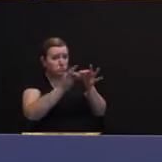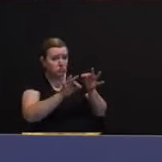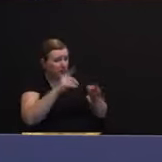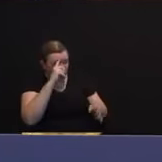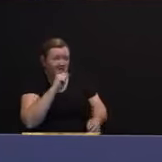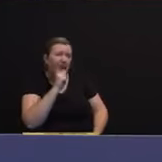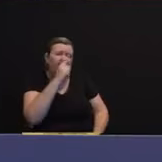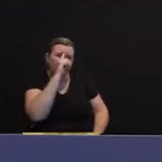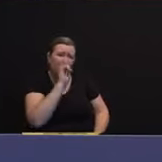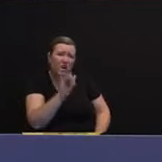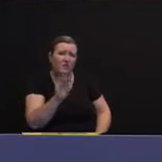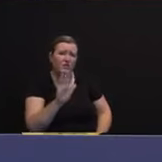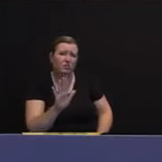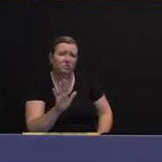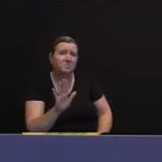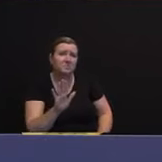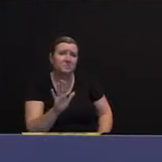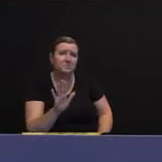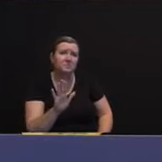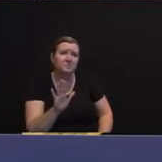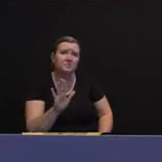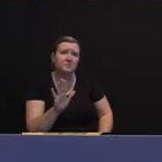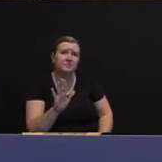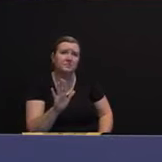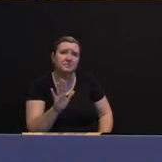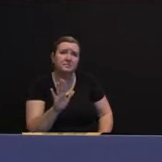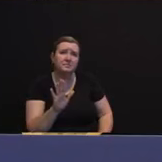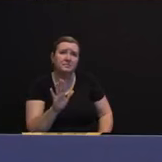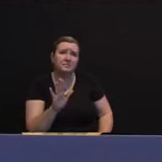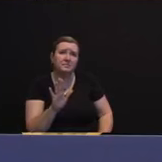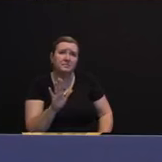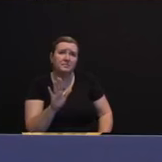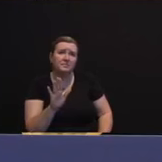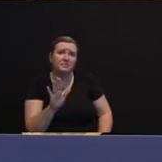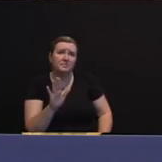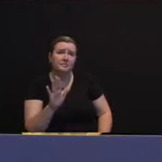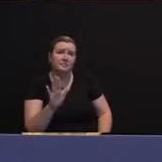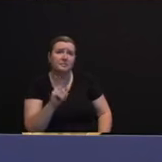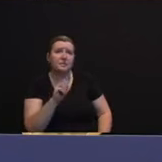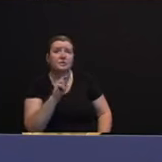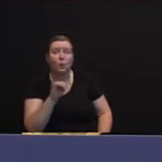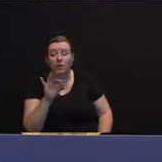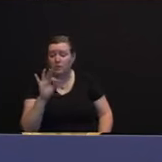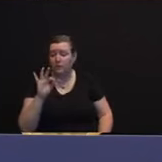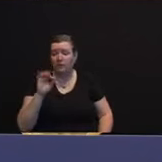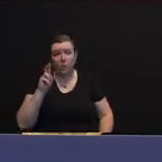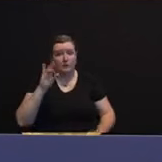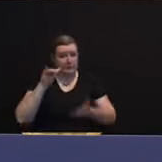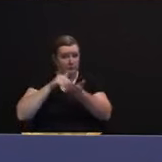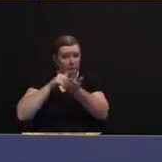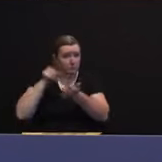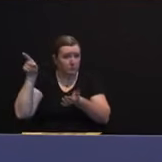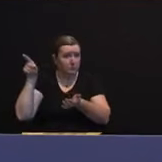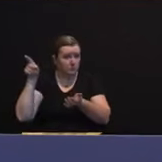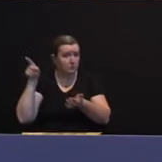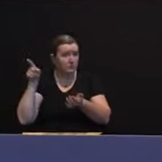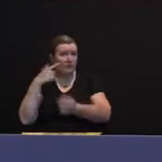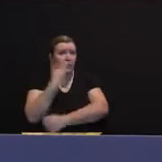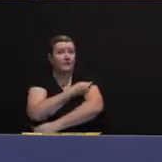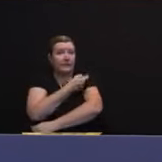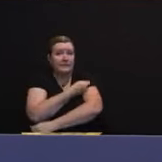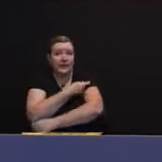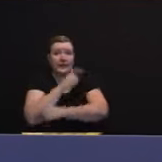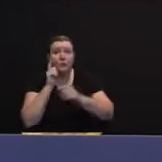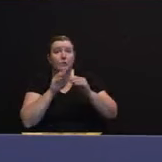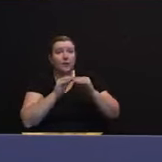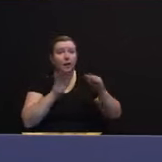I mentioned April, May, where Tony Fauci thought there was broad distribution of vaccines. We had a meeting today, Judy. I mean, I don't want to put words